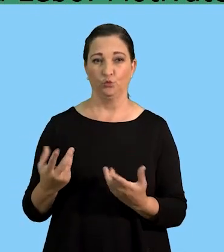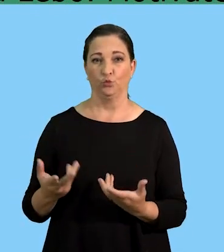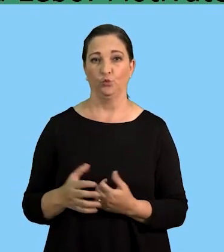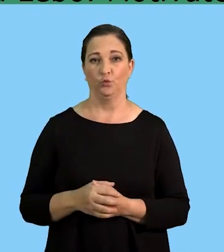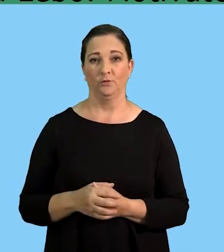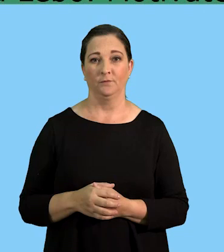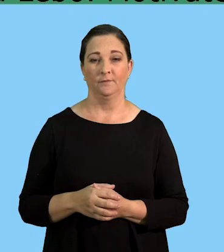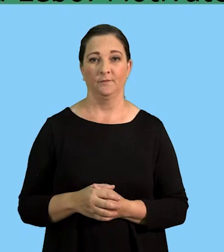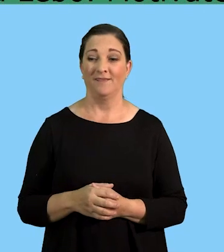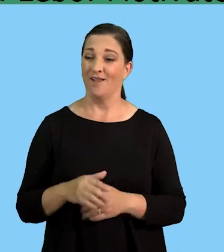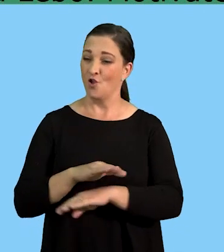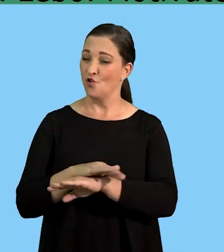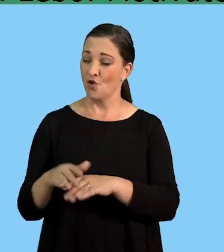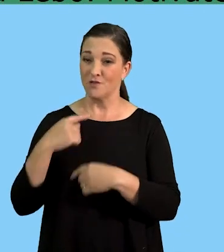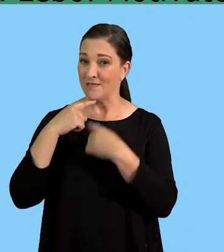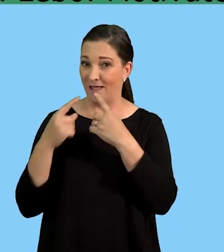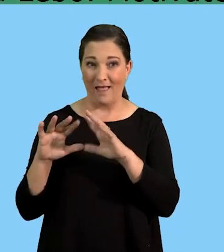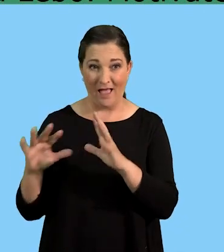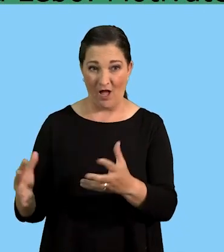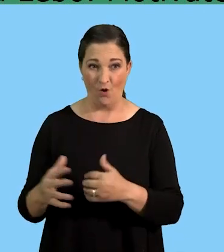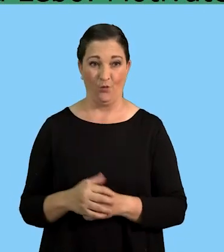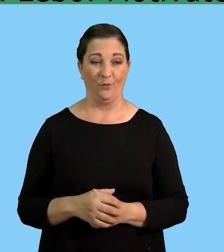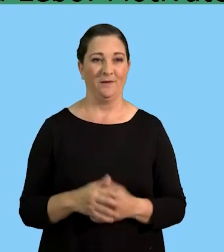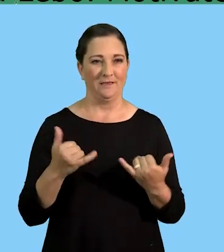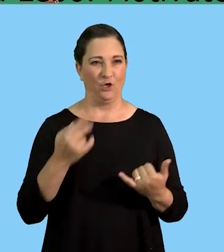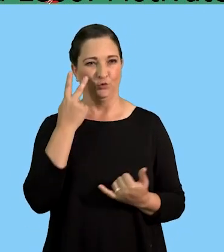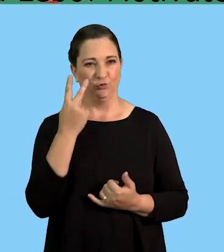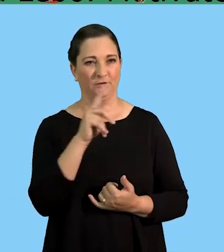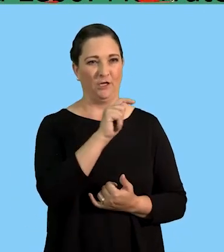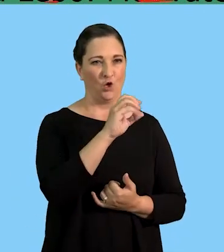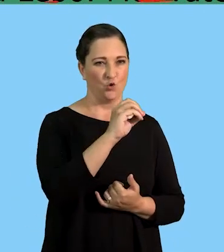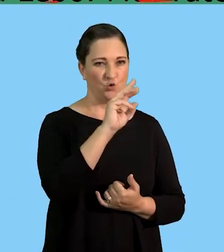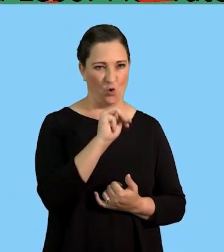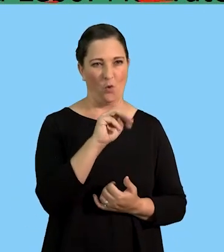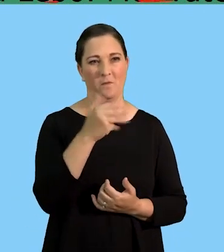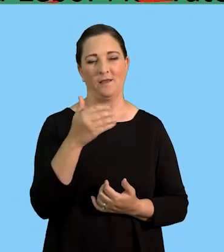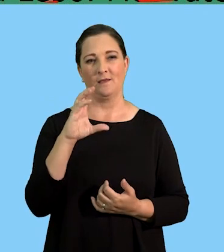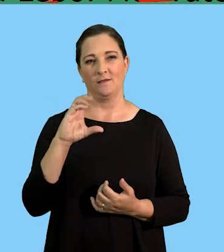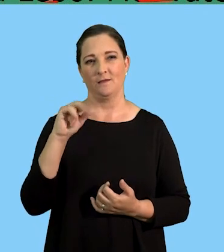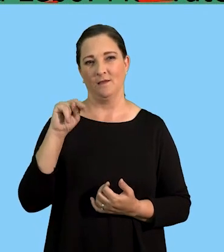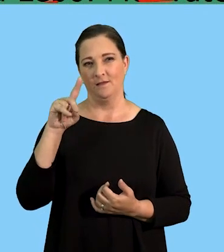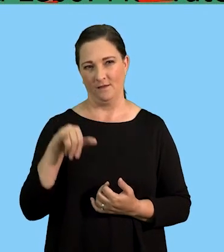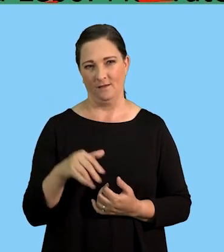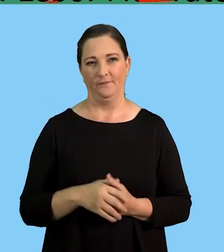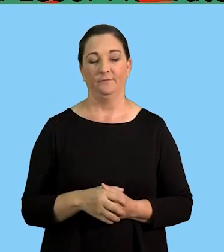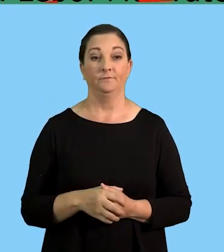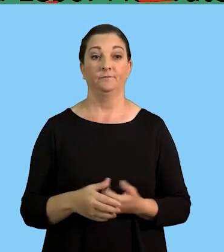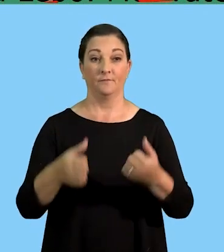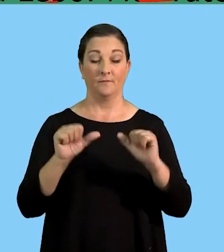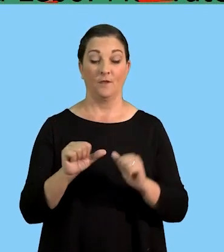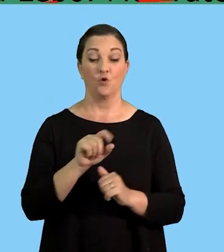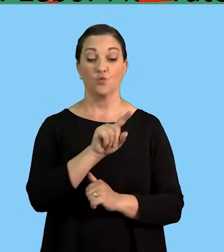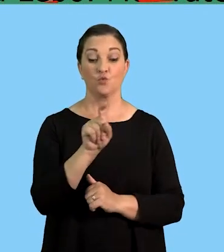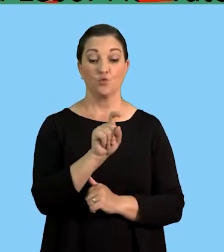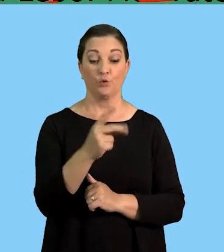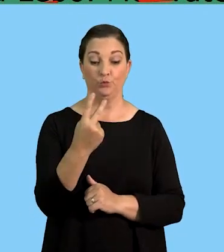question, identify the leadership style used by Cindy, Tom, and Lebu. Motivate your answer by quoting from the scenario. Then number